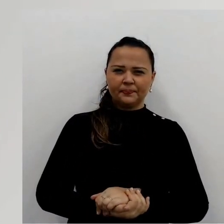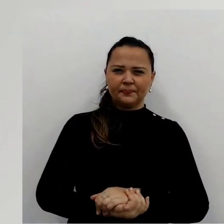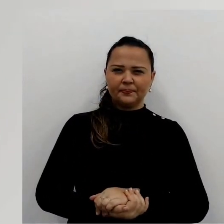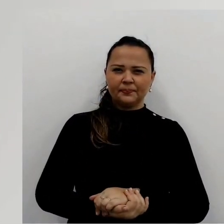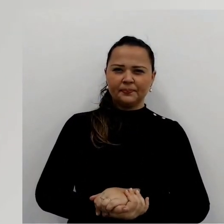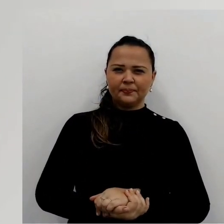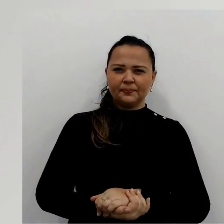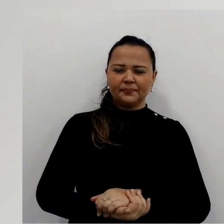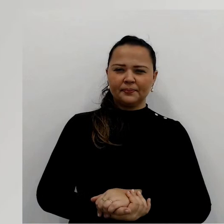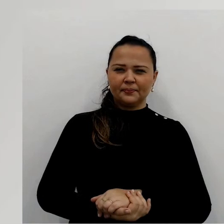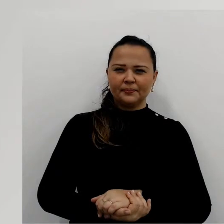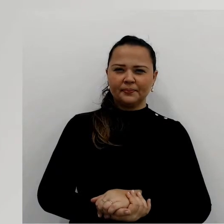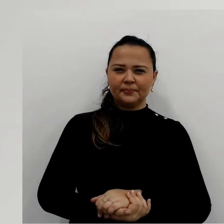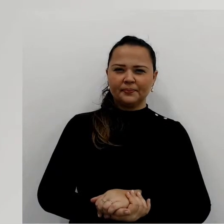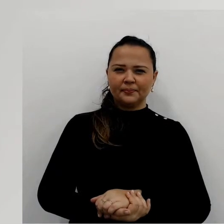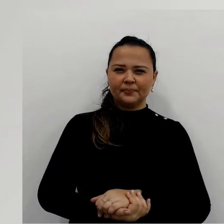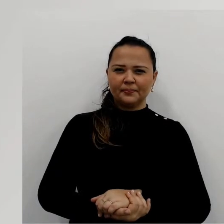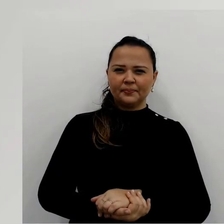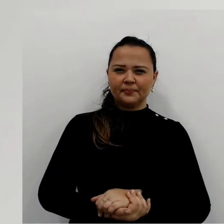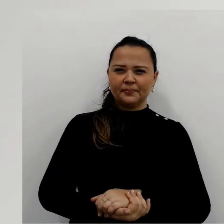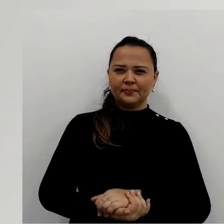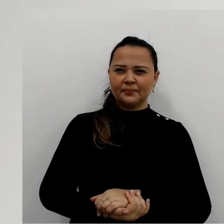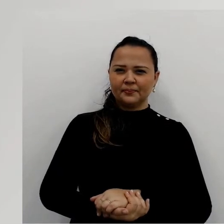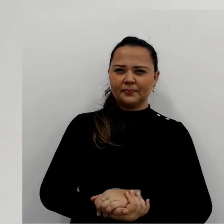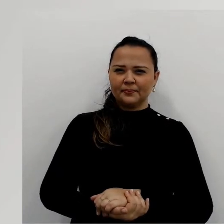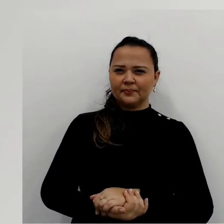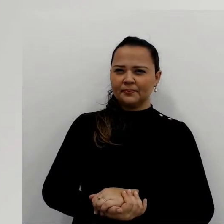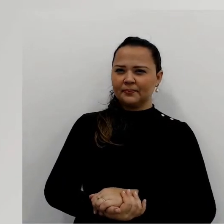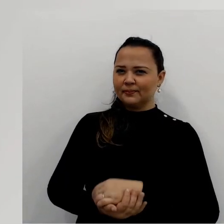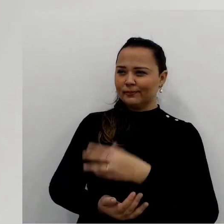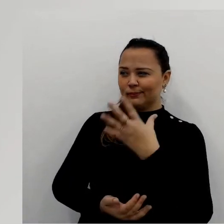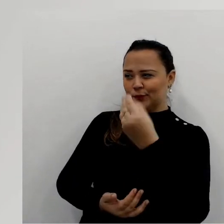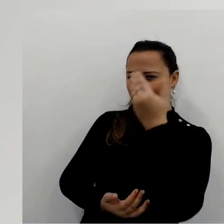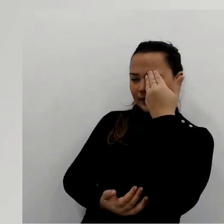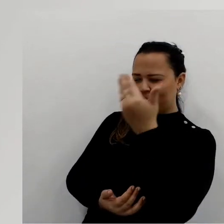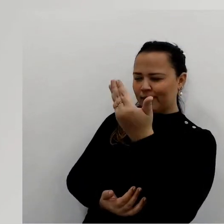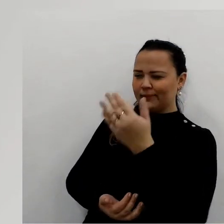Muito obrigada, Frank Romano. Thank you very much for explanation.